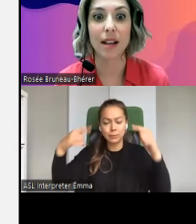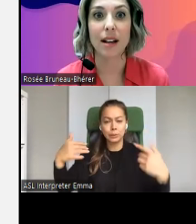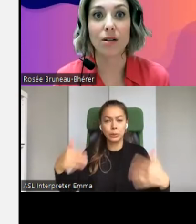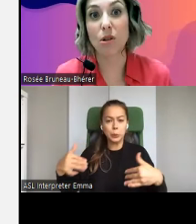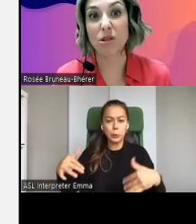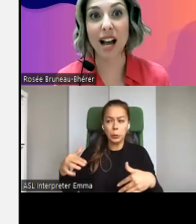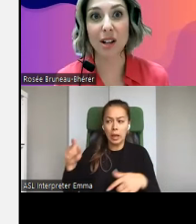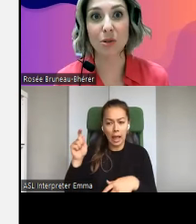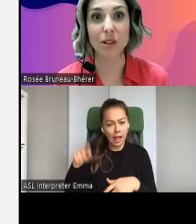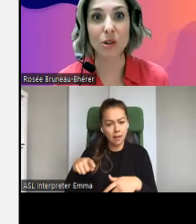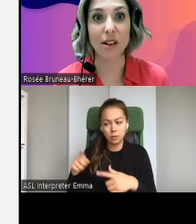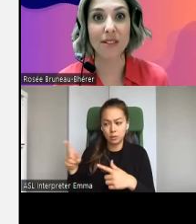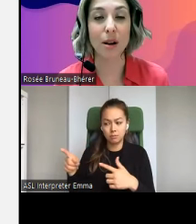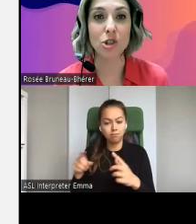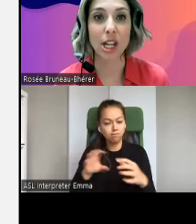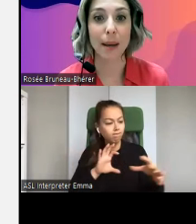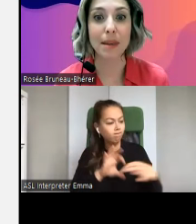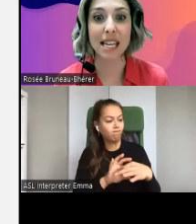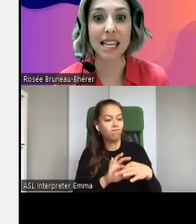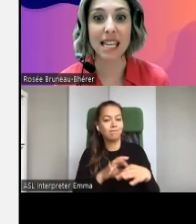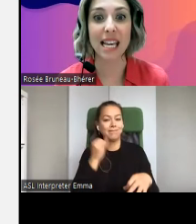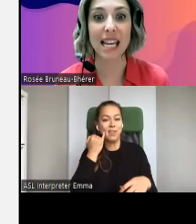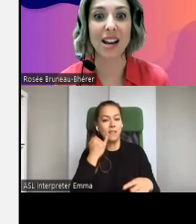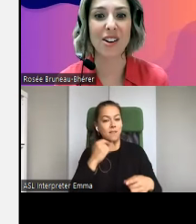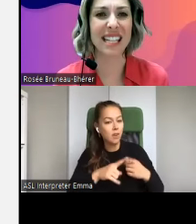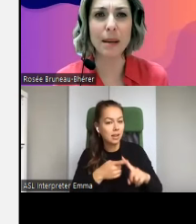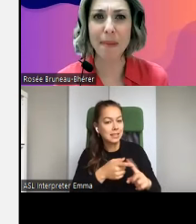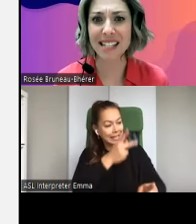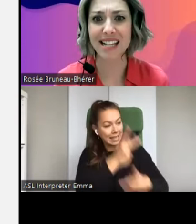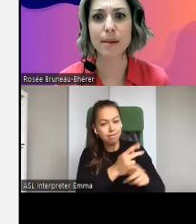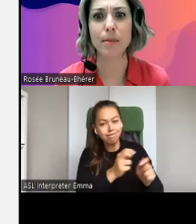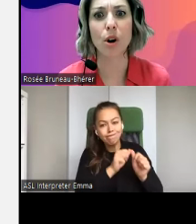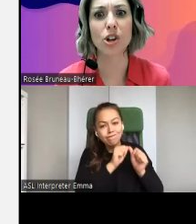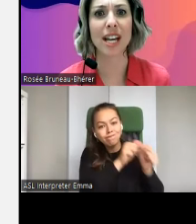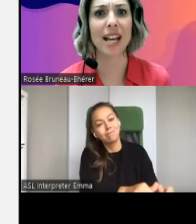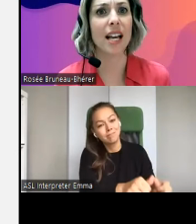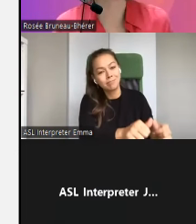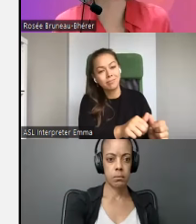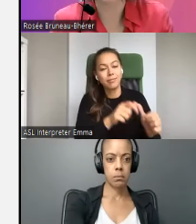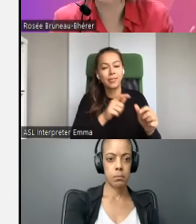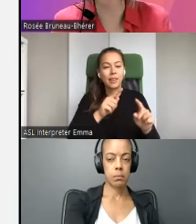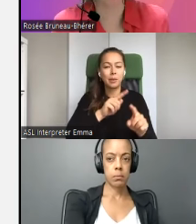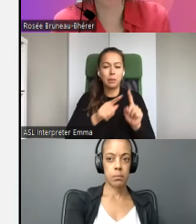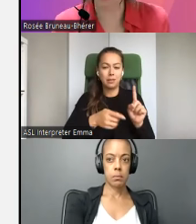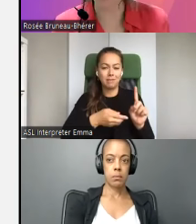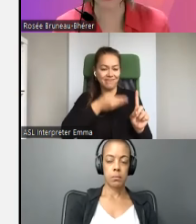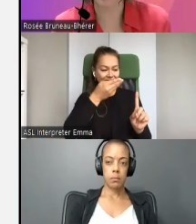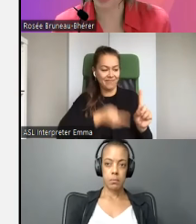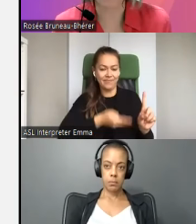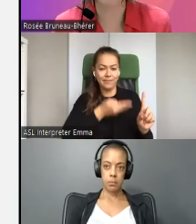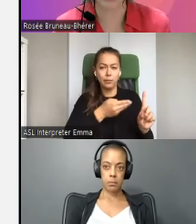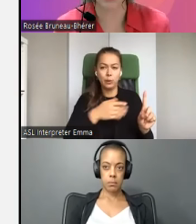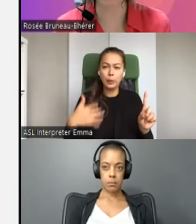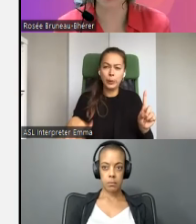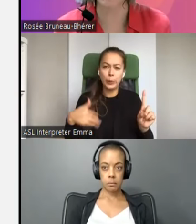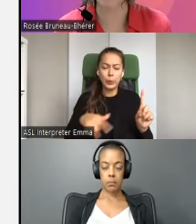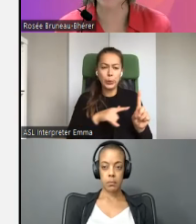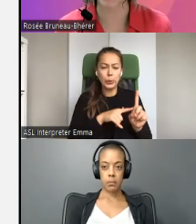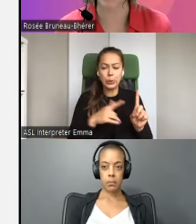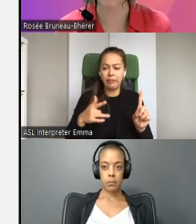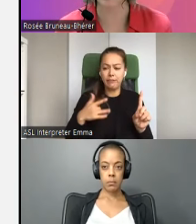friends, for keeping friends. But, you know, when we're a child like Jeremy, who is super sensitive to rejection,